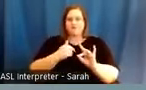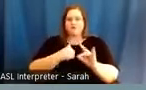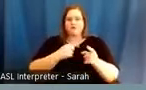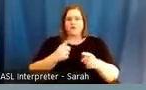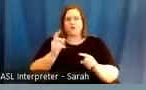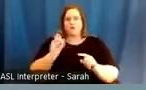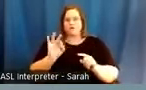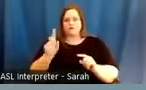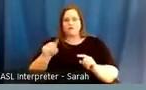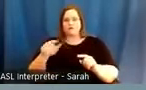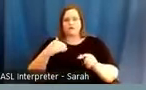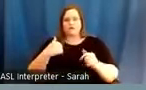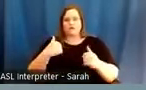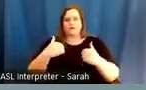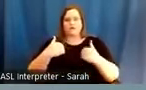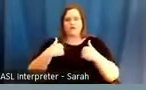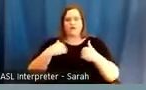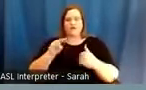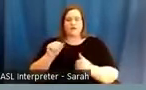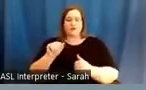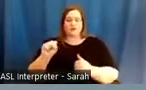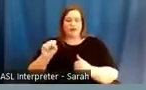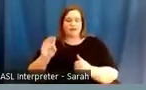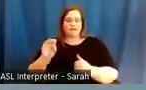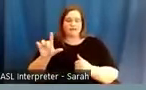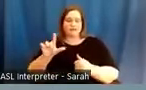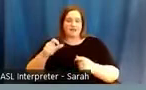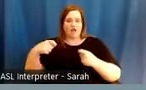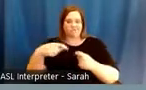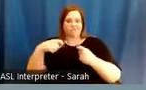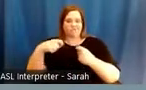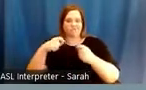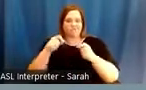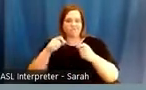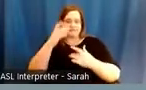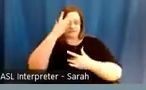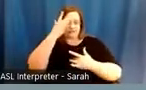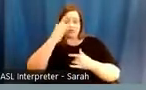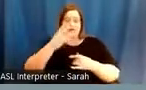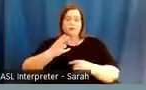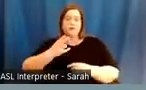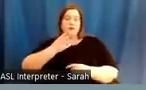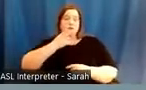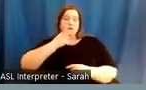who have mast cell activation syndrome, and smoking in